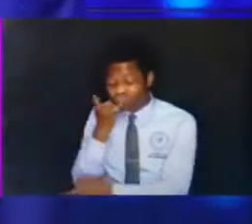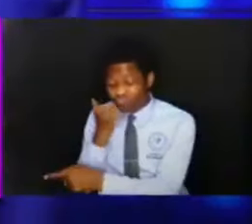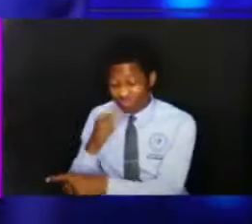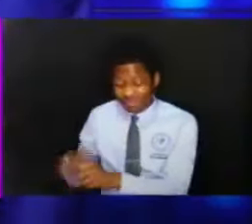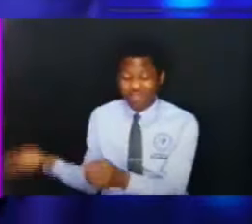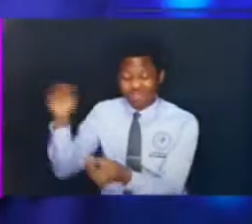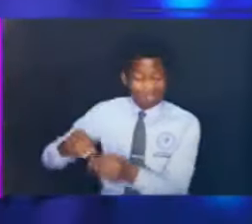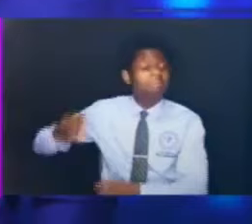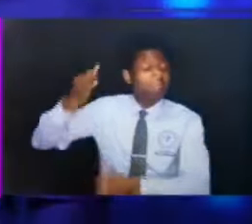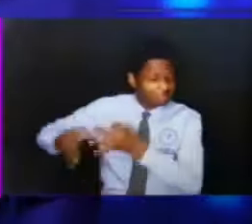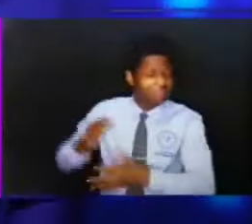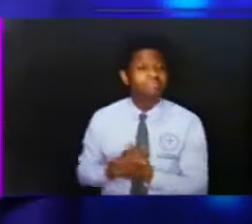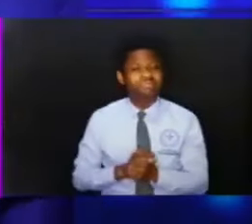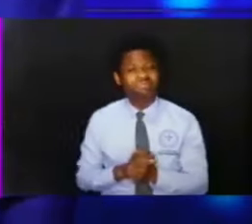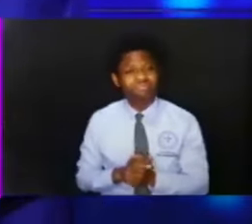Yeah,